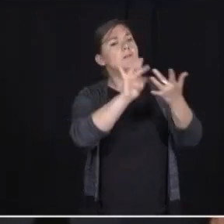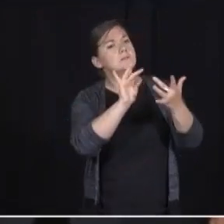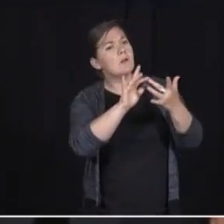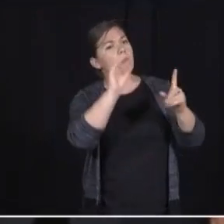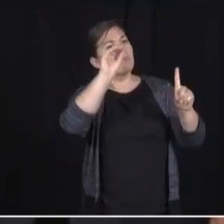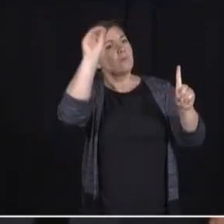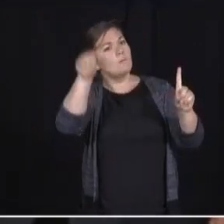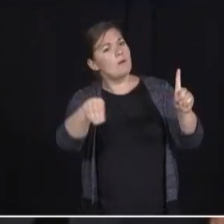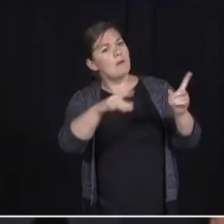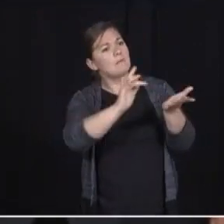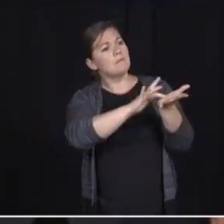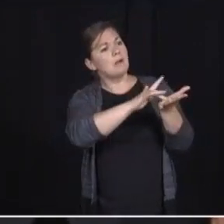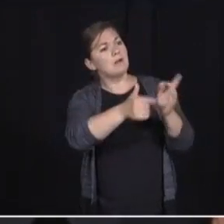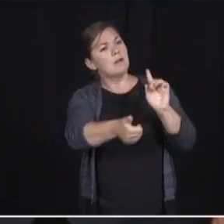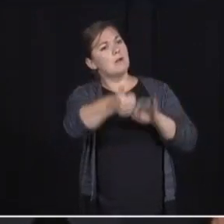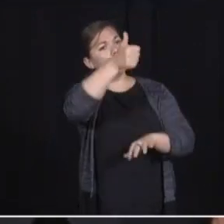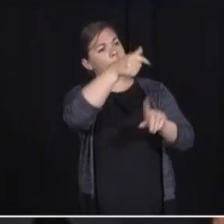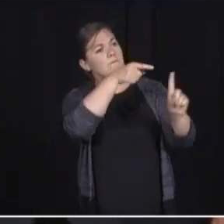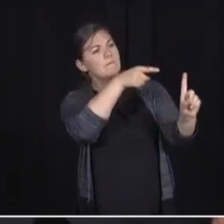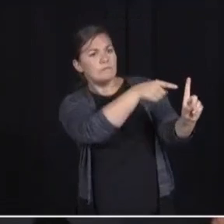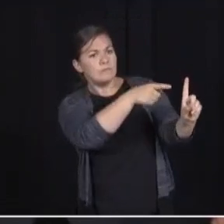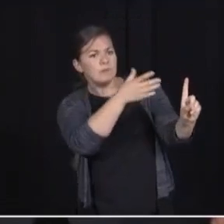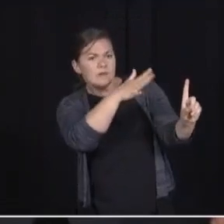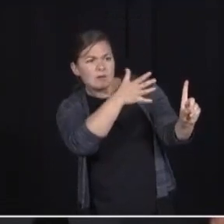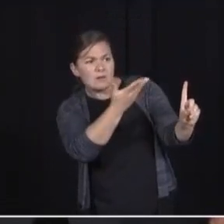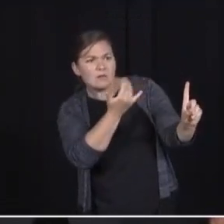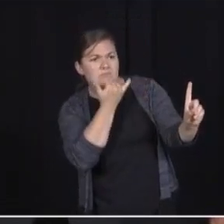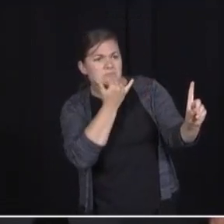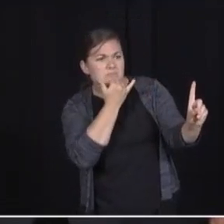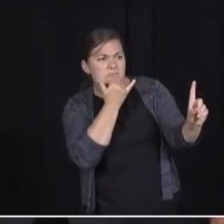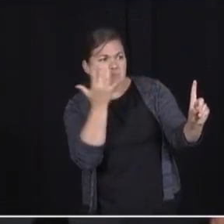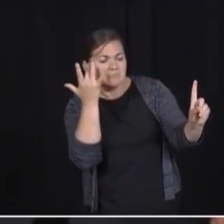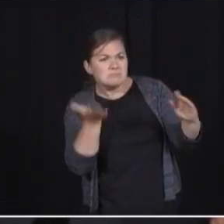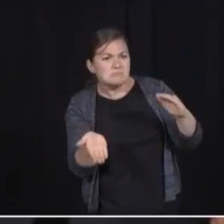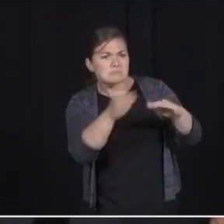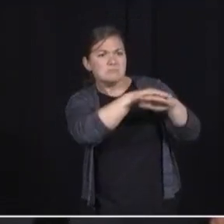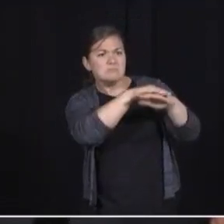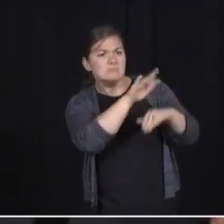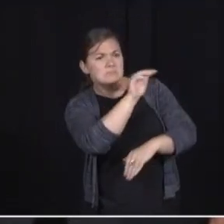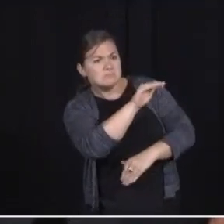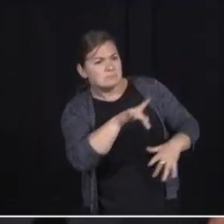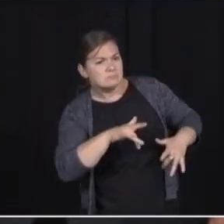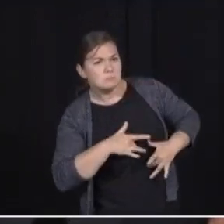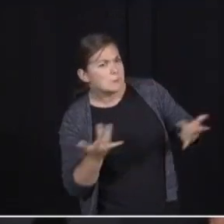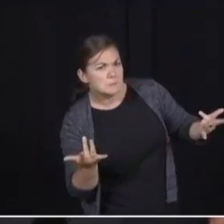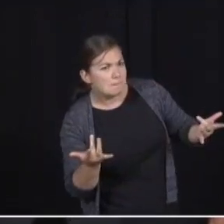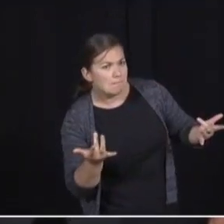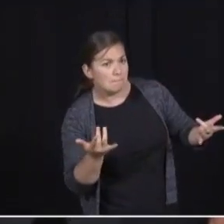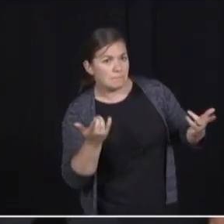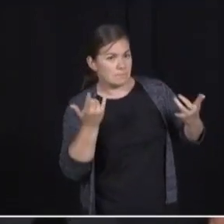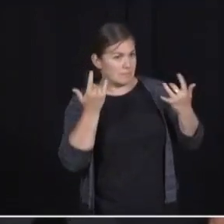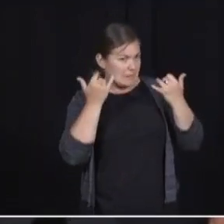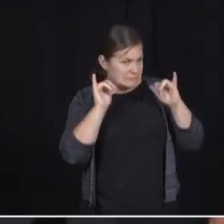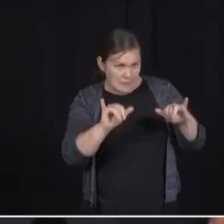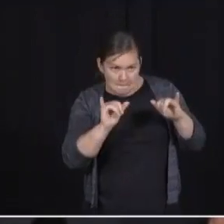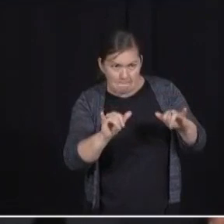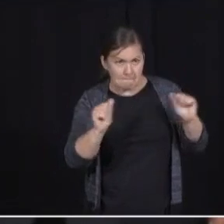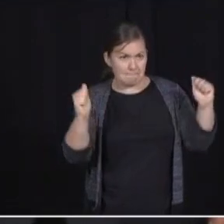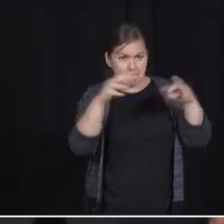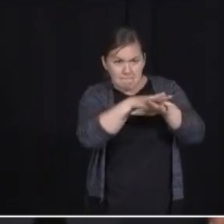are continuing to see numbers, just to see, what are they finding? Is it still private parties,